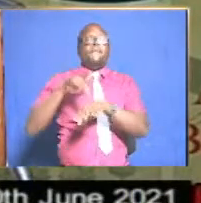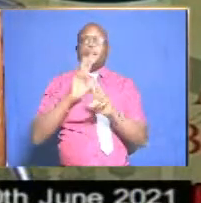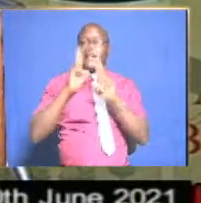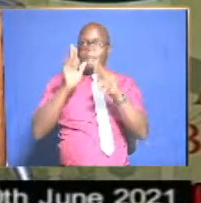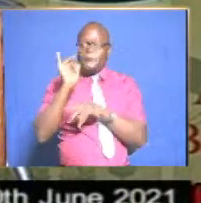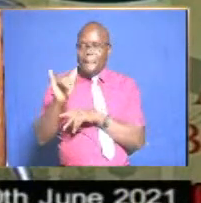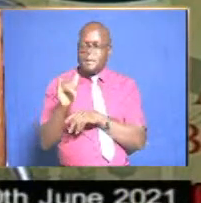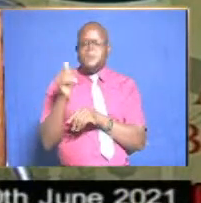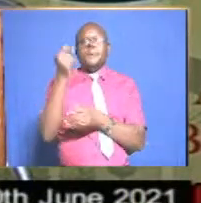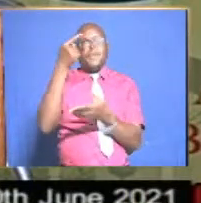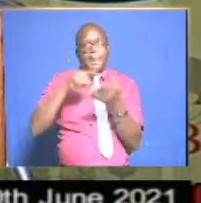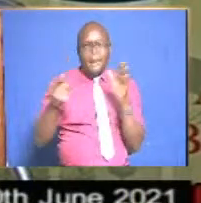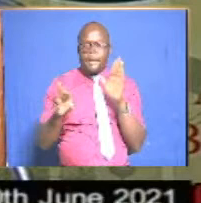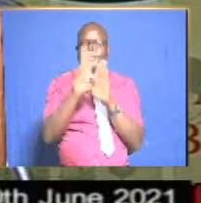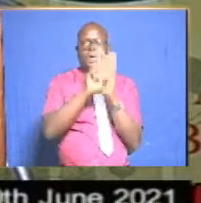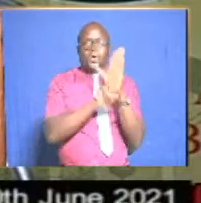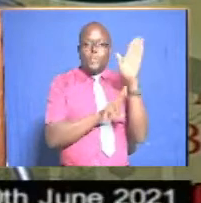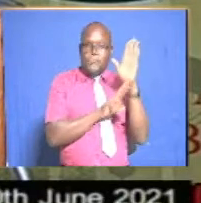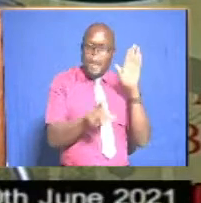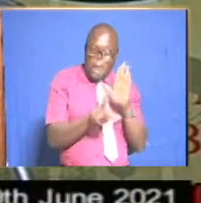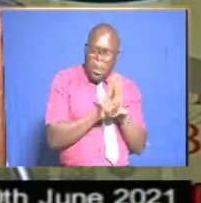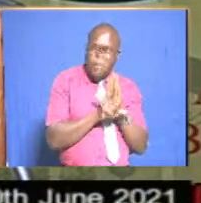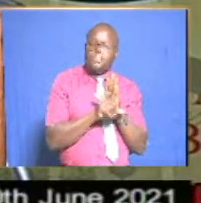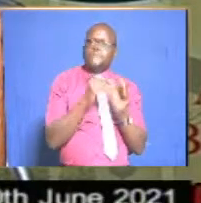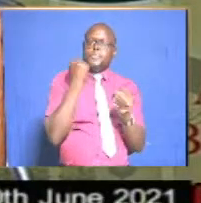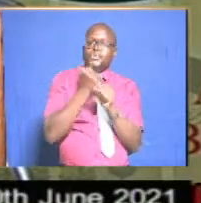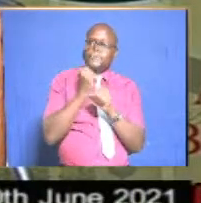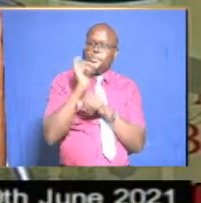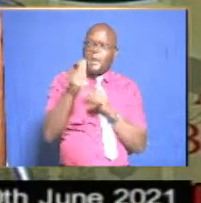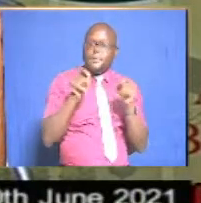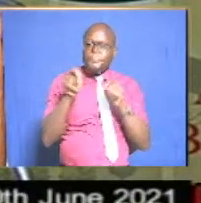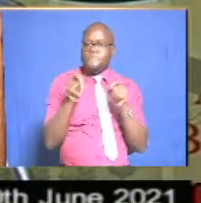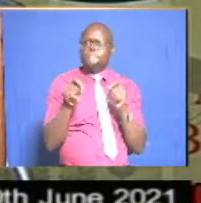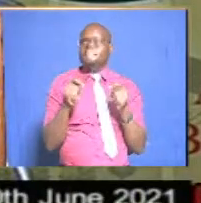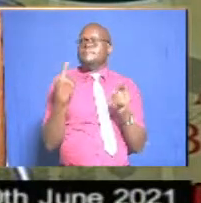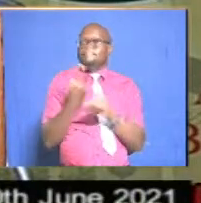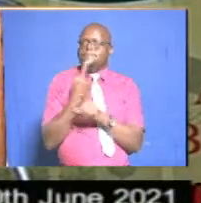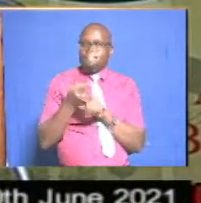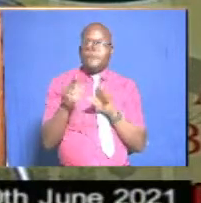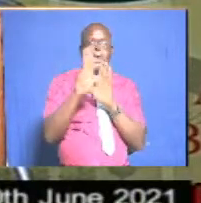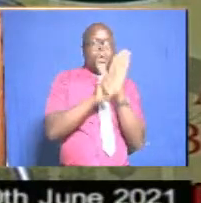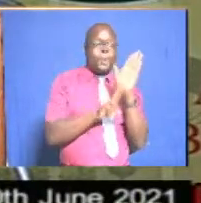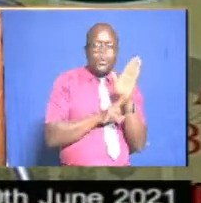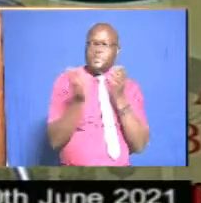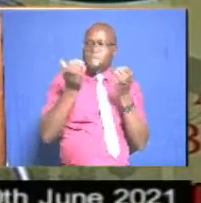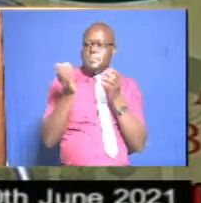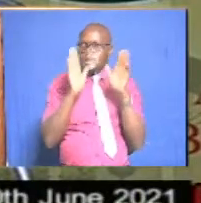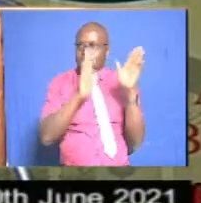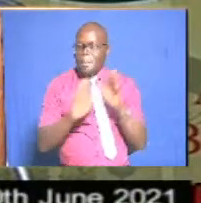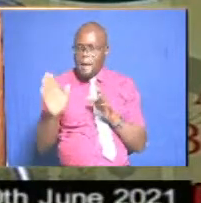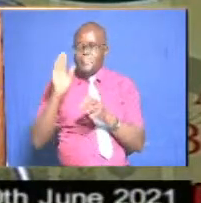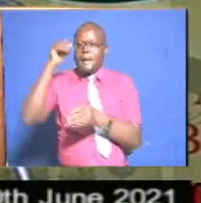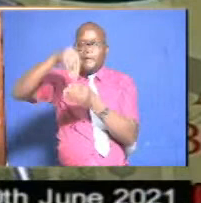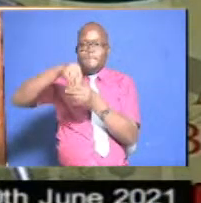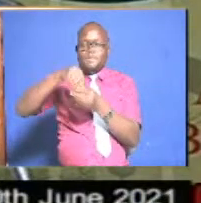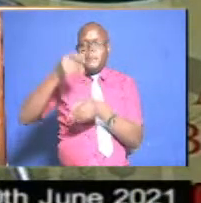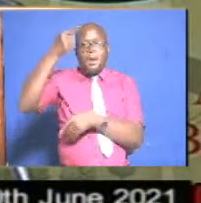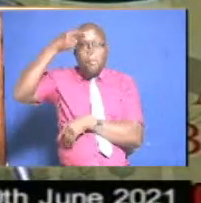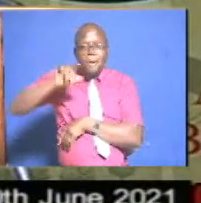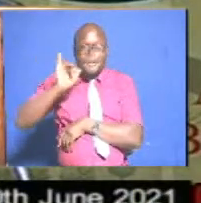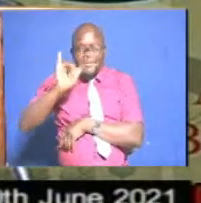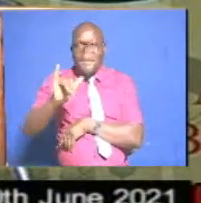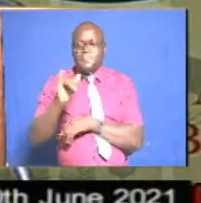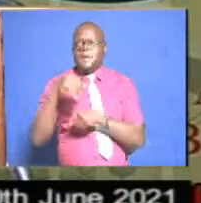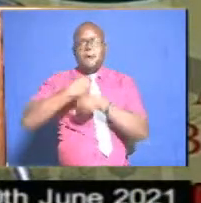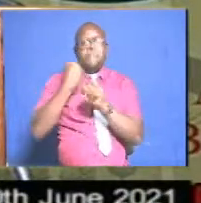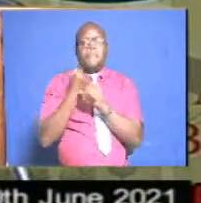necessary instruments to operationalize the scheme, including trust deeds and rules, business plan, and investment policy, have been